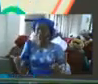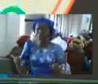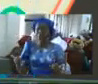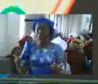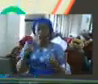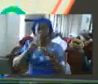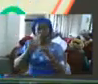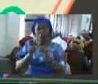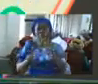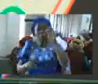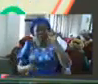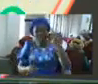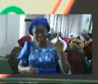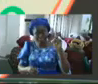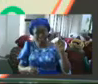Number one,